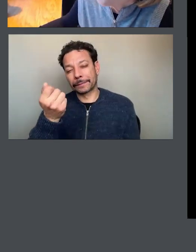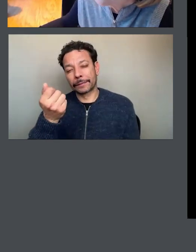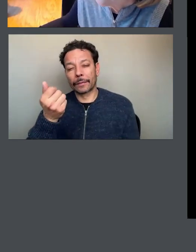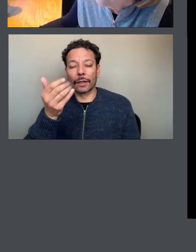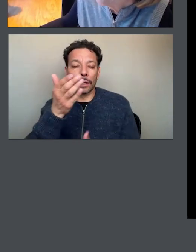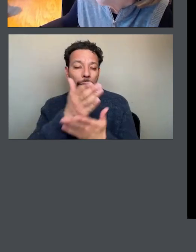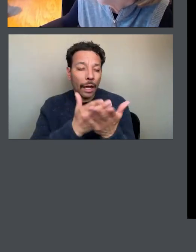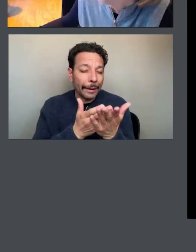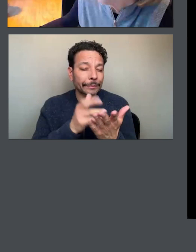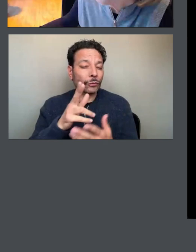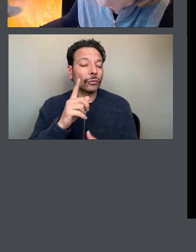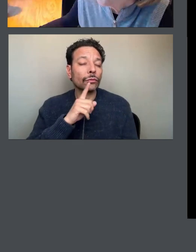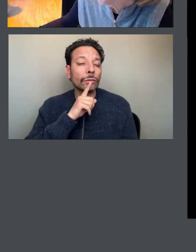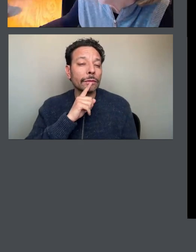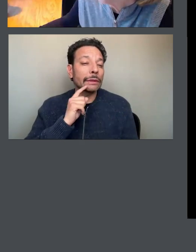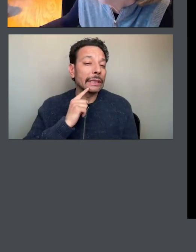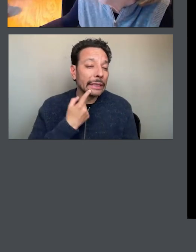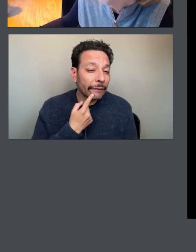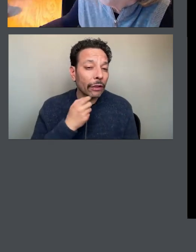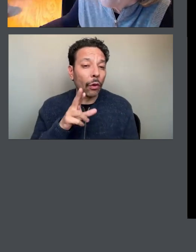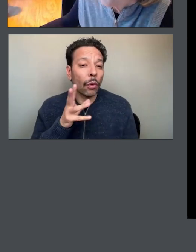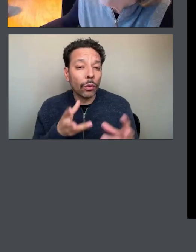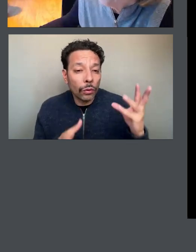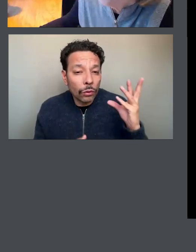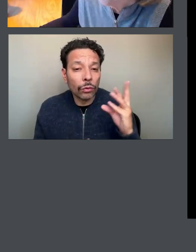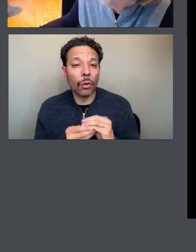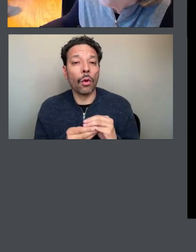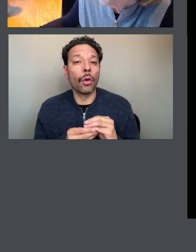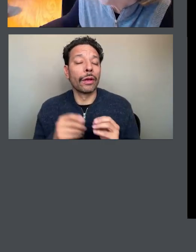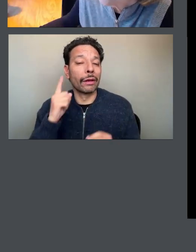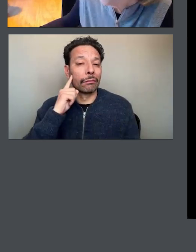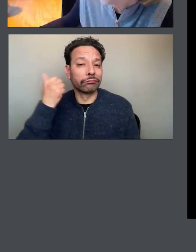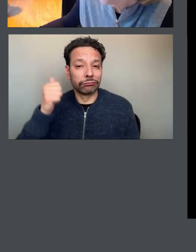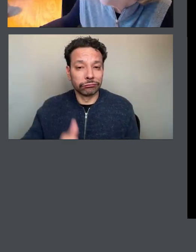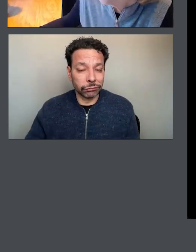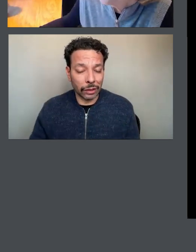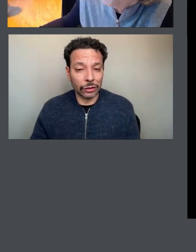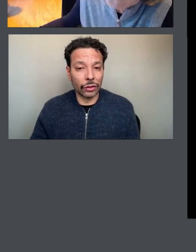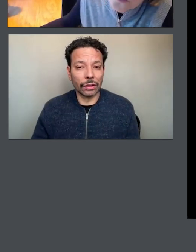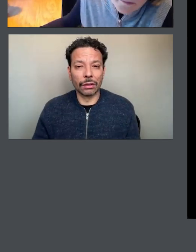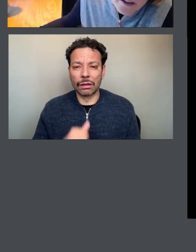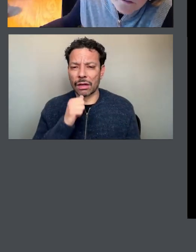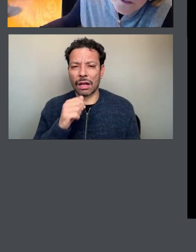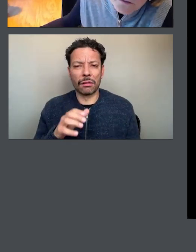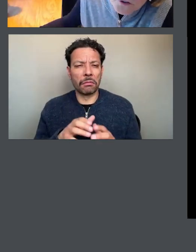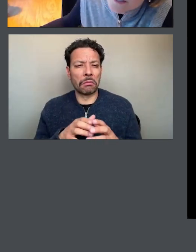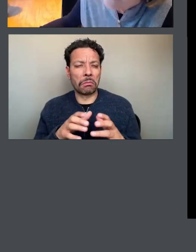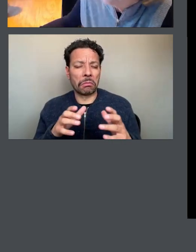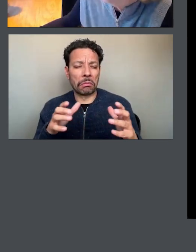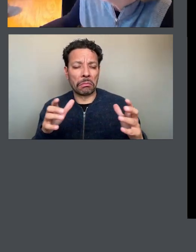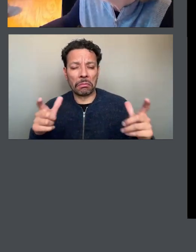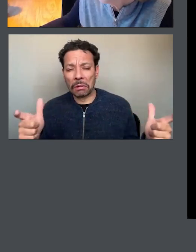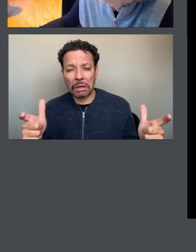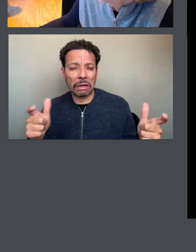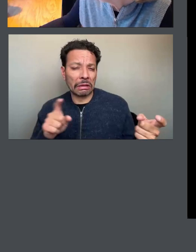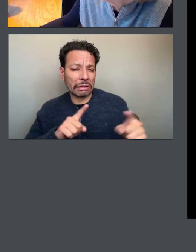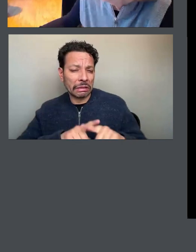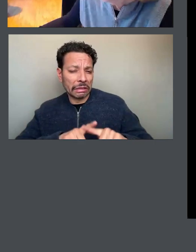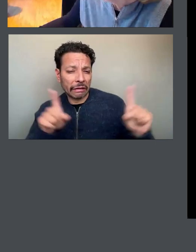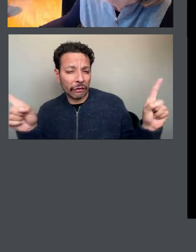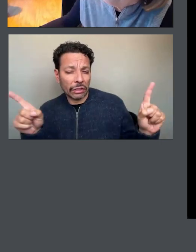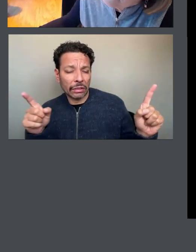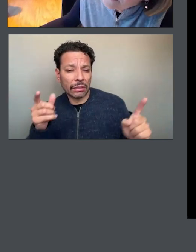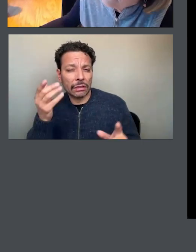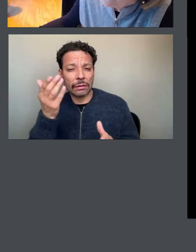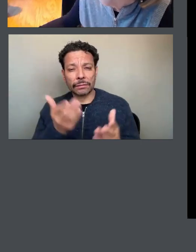some, or significant or total unilateral hearing loss, you'll see there's not a huge amount of difference, maybe